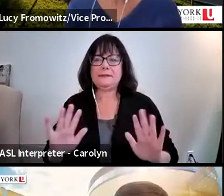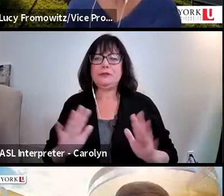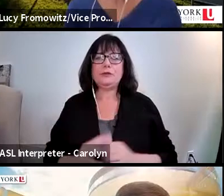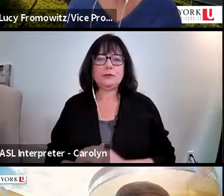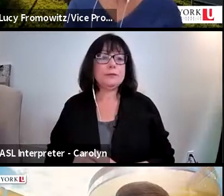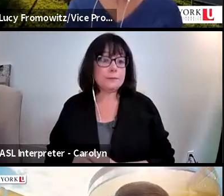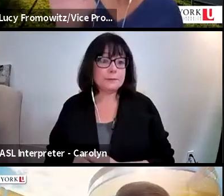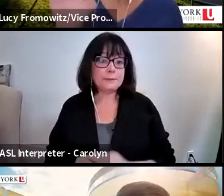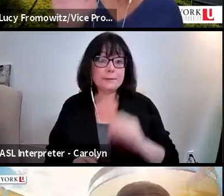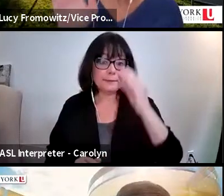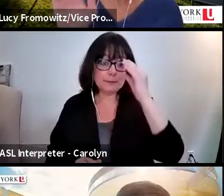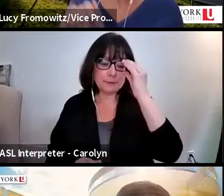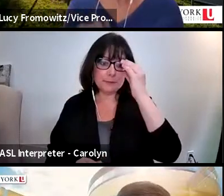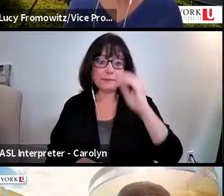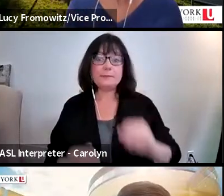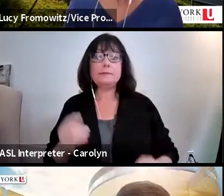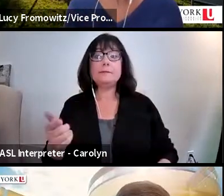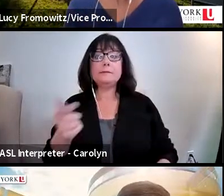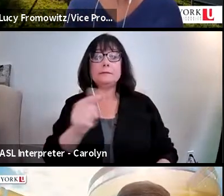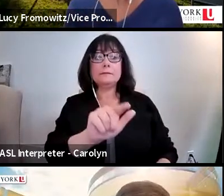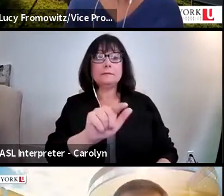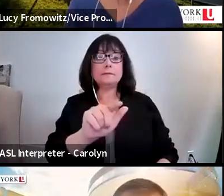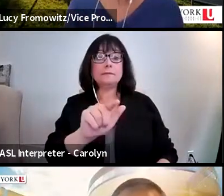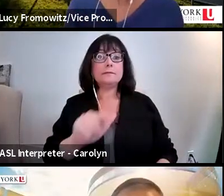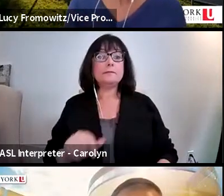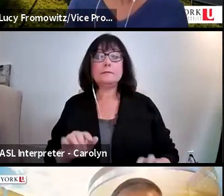Thank you, Provost Phillips. Oh.